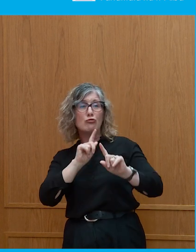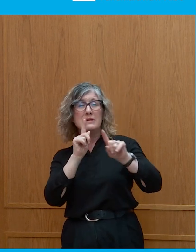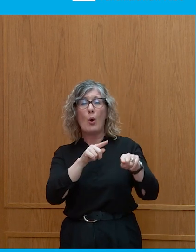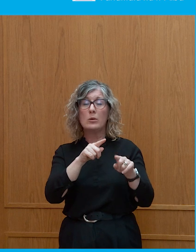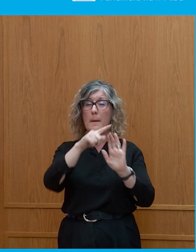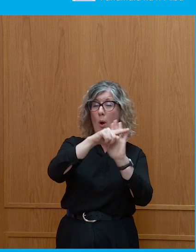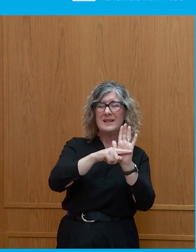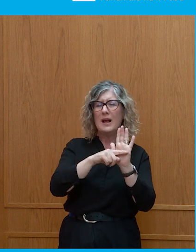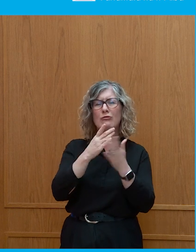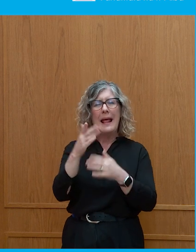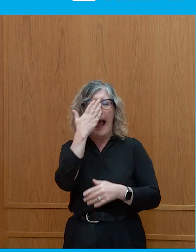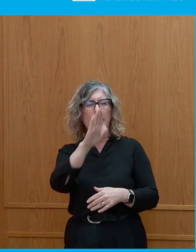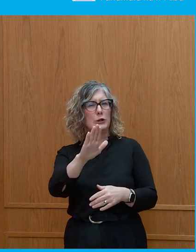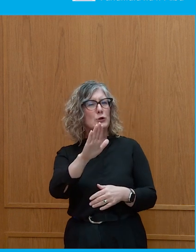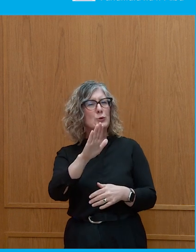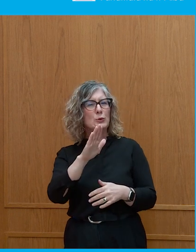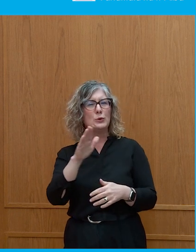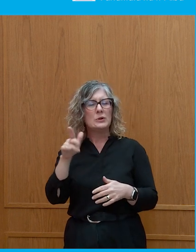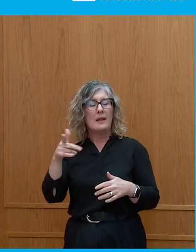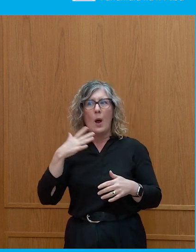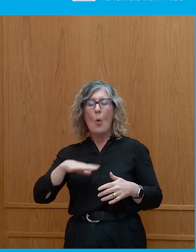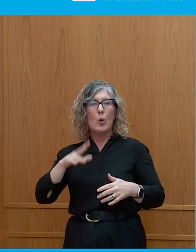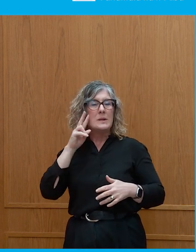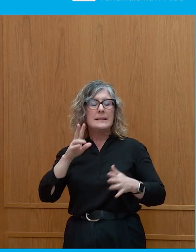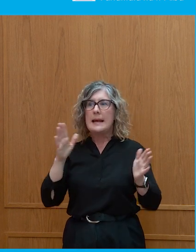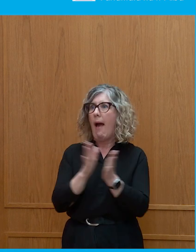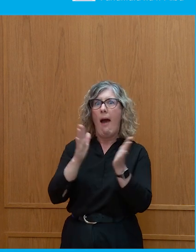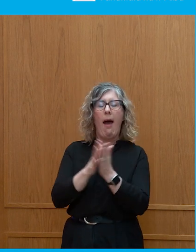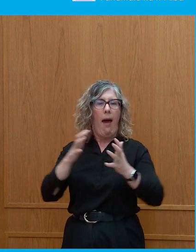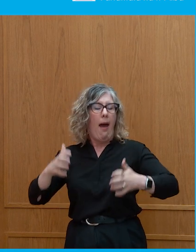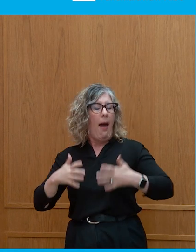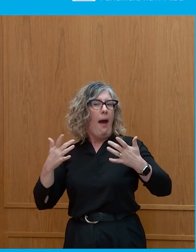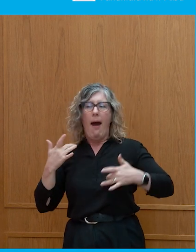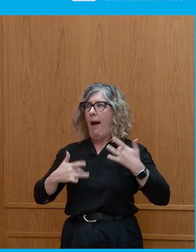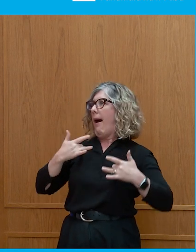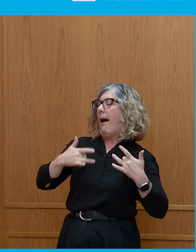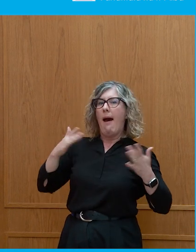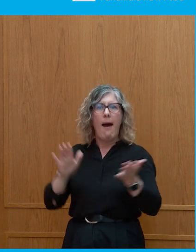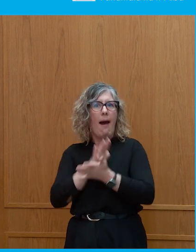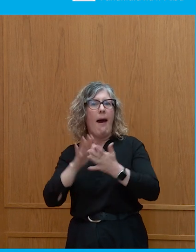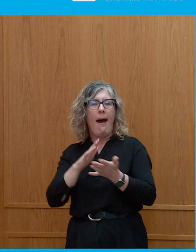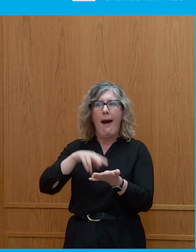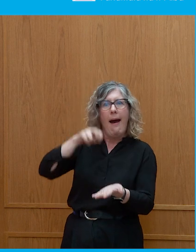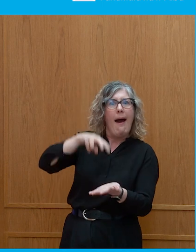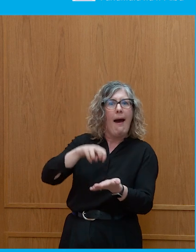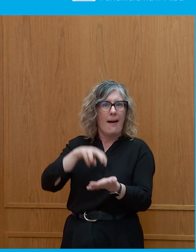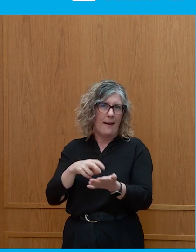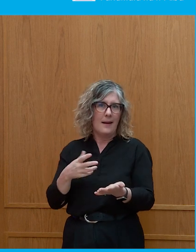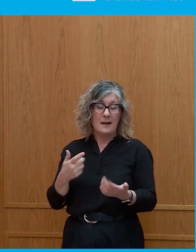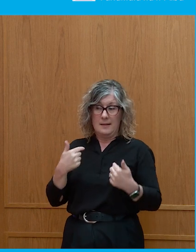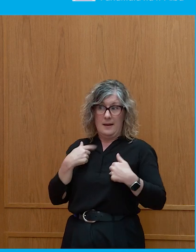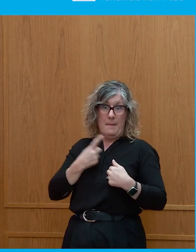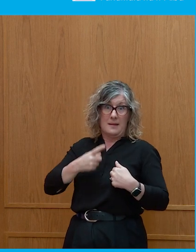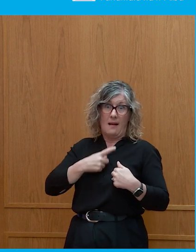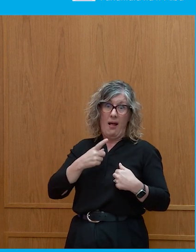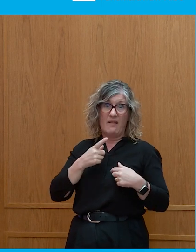and joy and happiness. So I'm actually – as somebody who's followed elections for a long time, I would have told you a